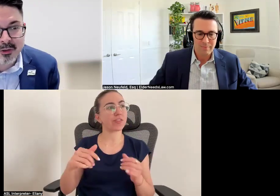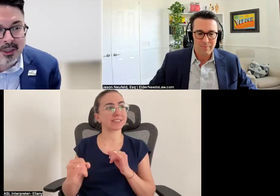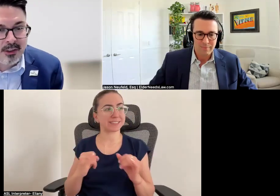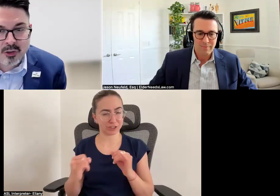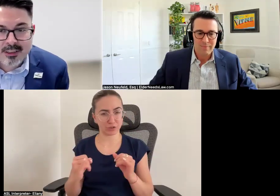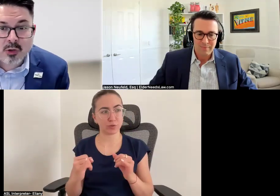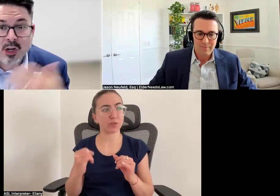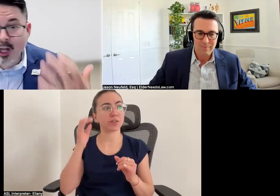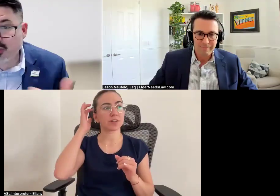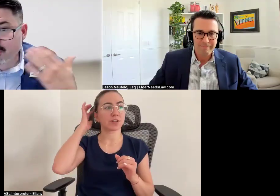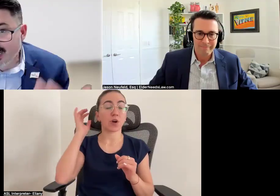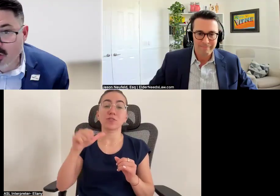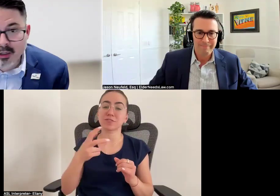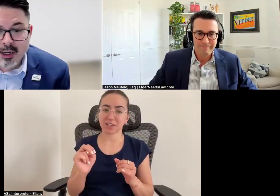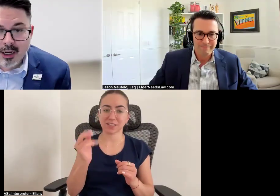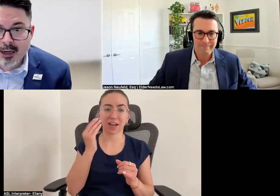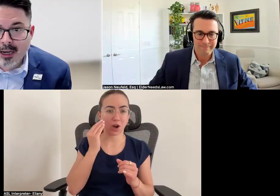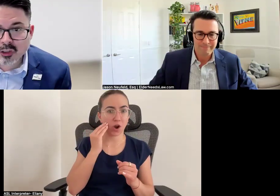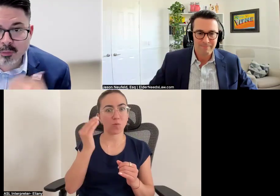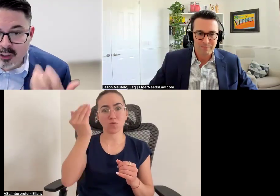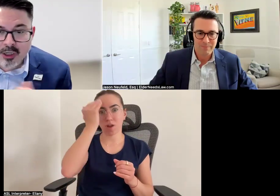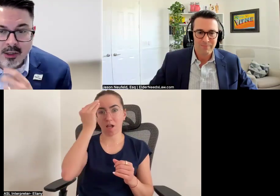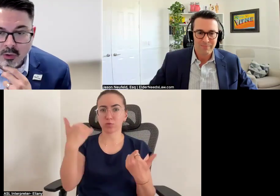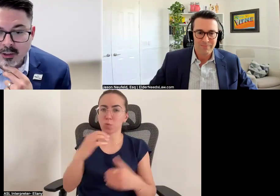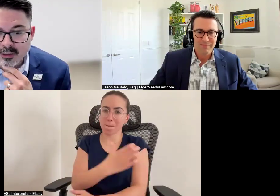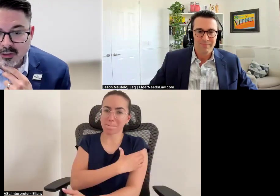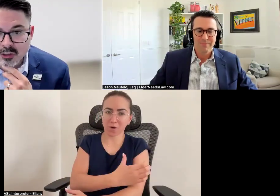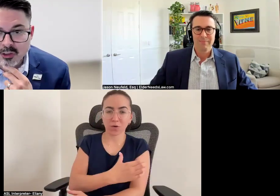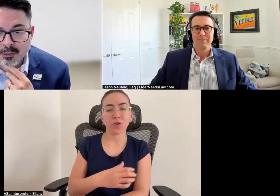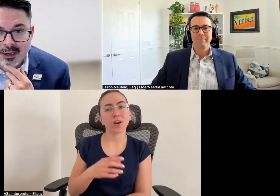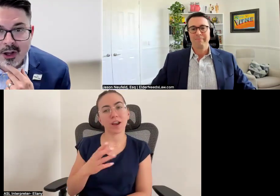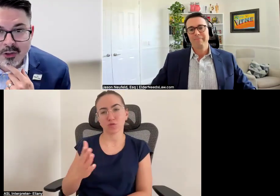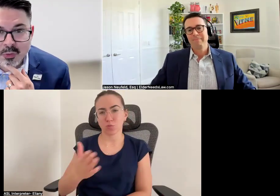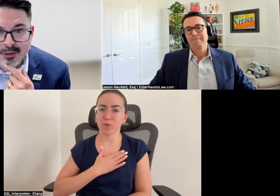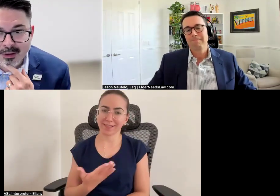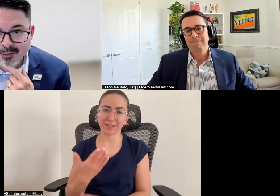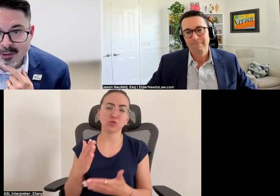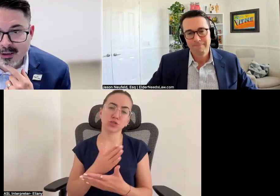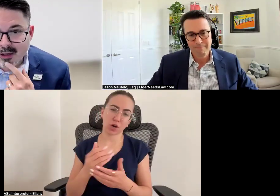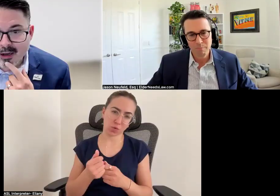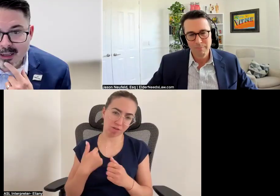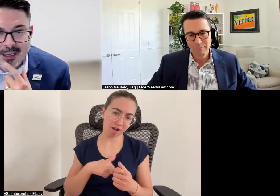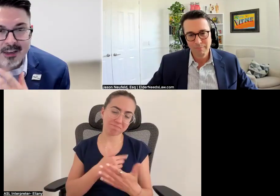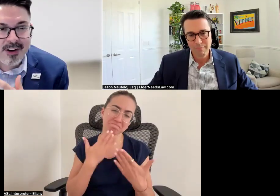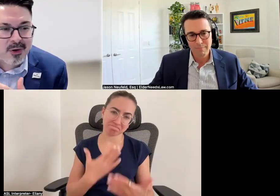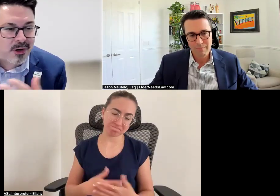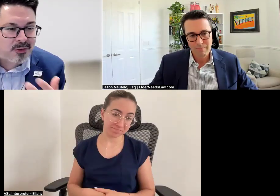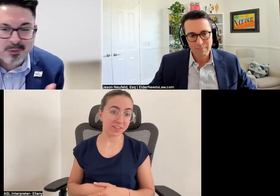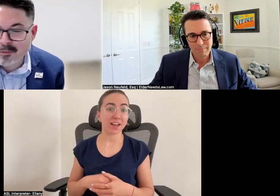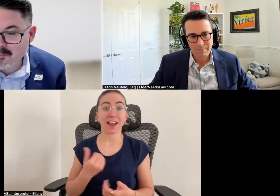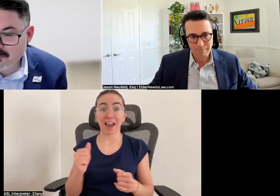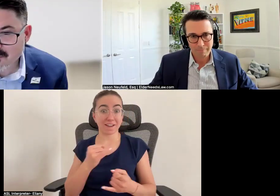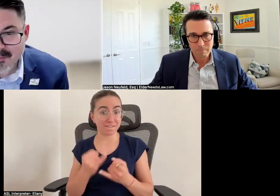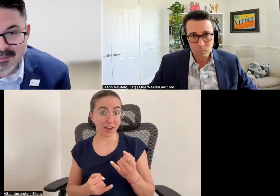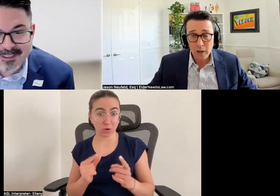webinars. So Jason, I know knowledge is power. I just appreciate your willingness to share some of that knowledge with us. But any final words from